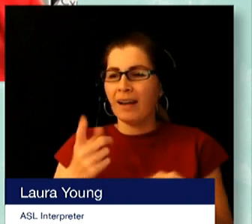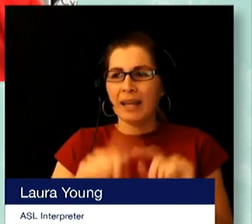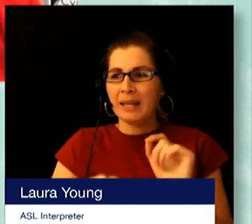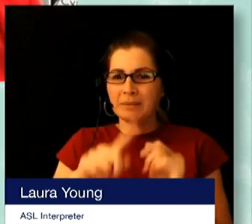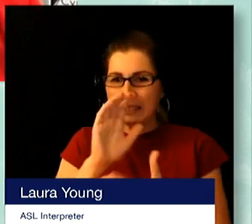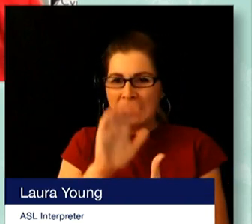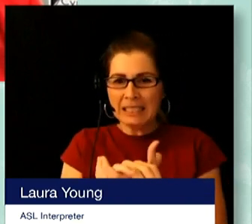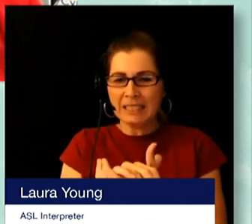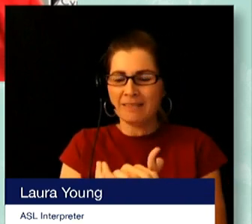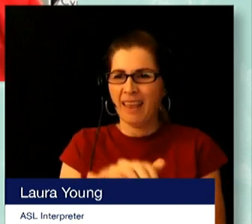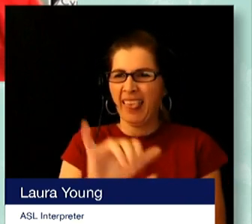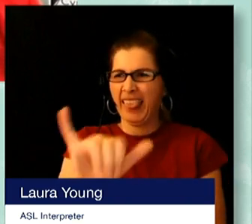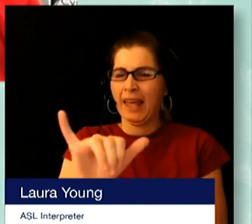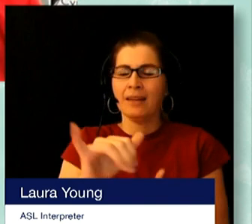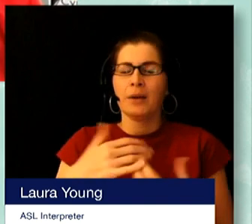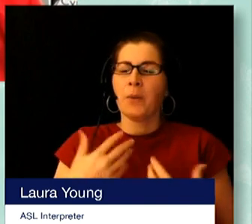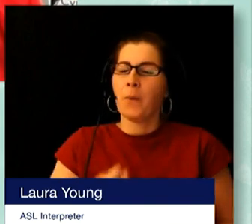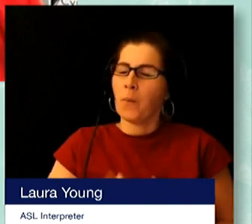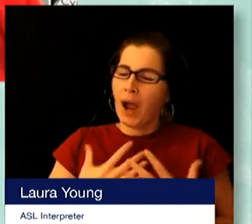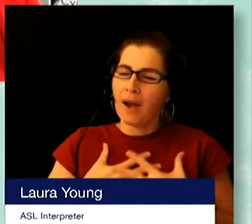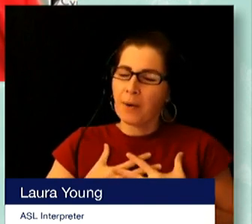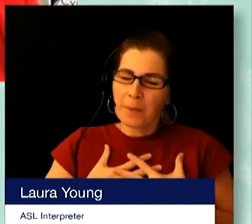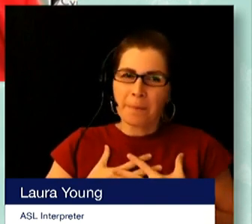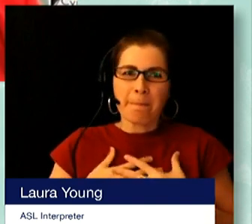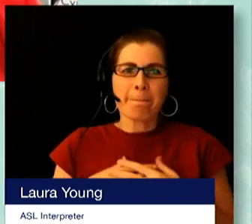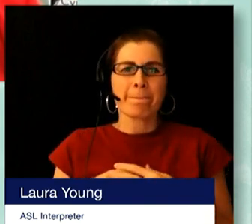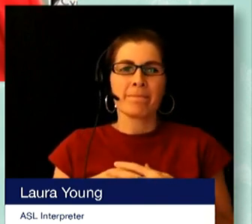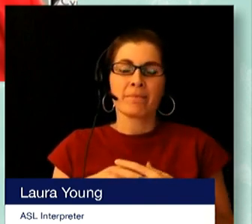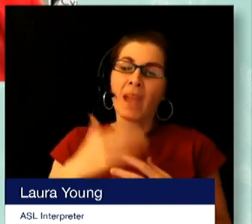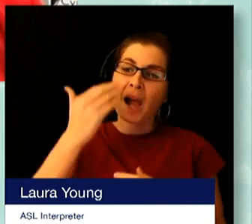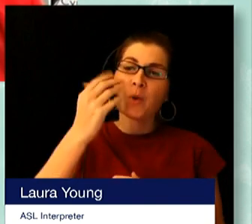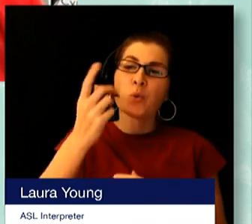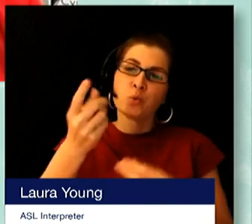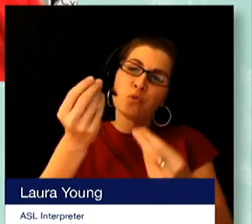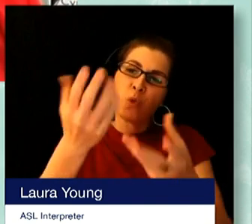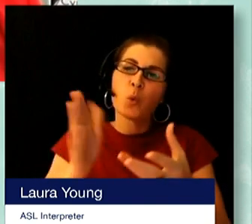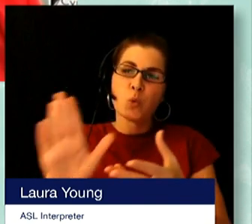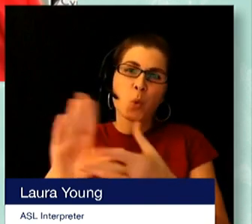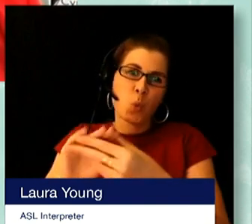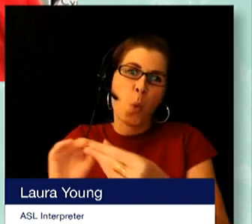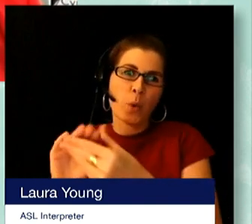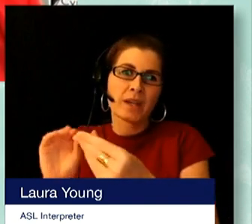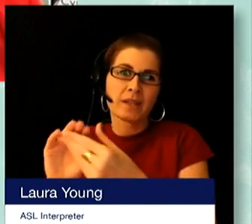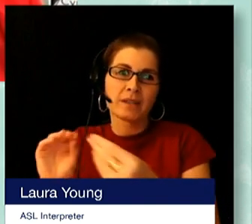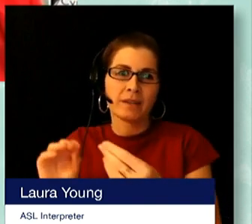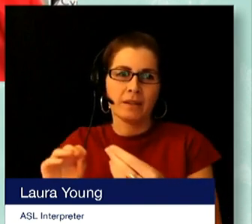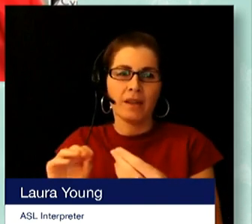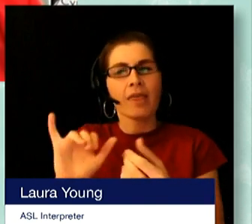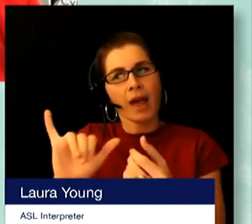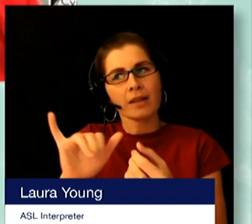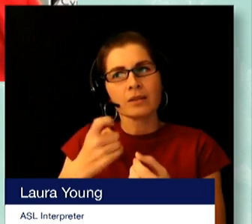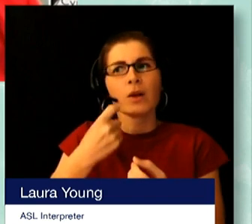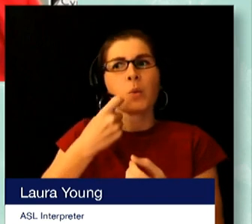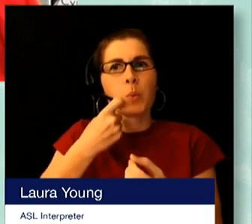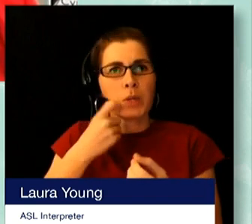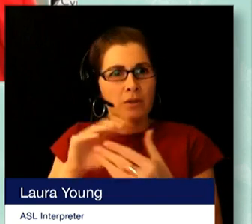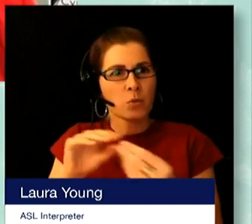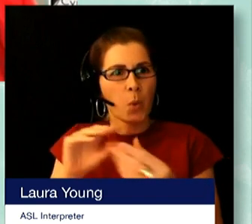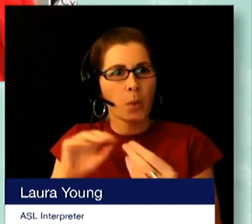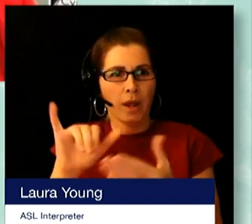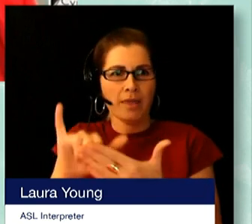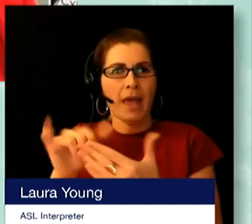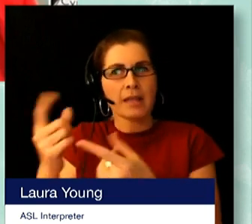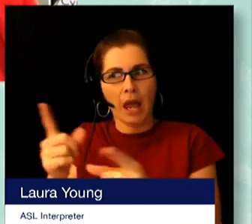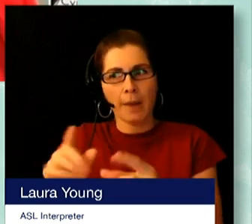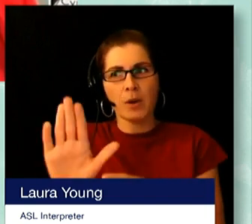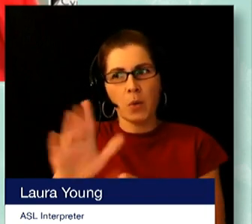it is. You know, I know you shared your story. I know it's in many ways a very recent story too. You know, this is something mm-hmm. that has happened